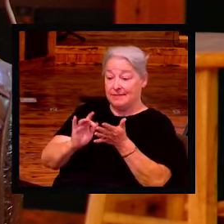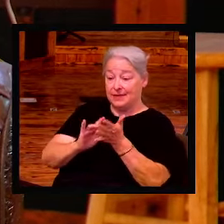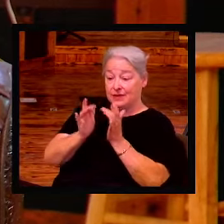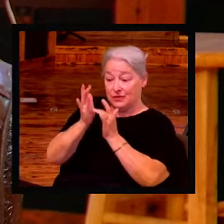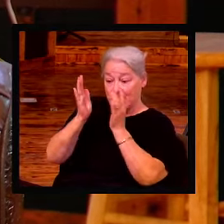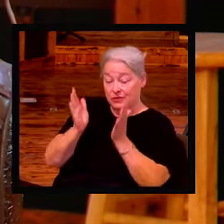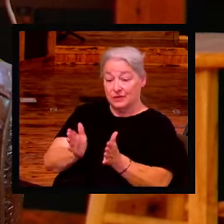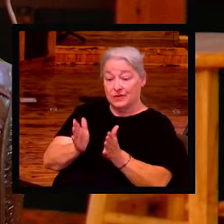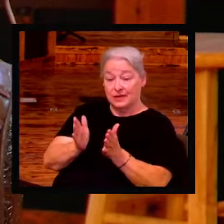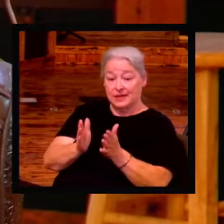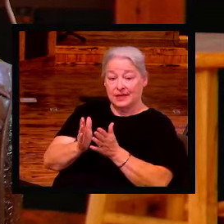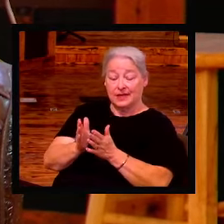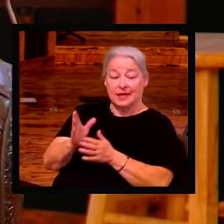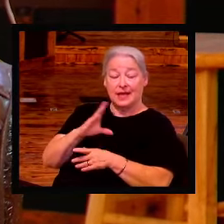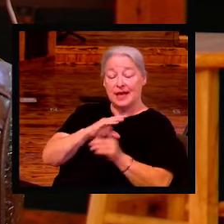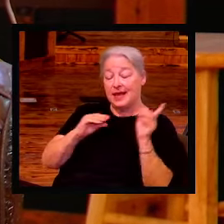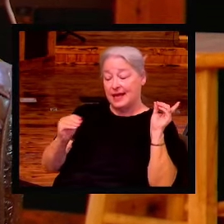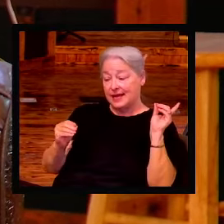And